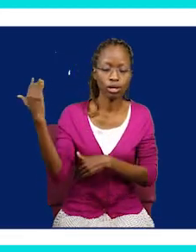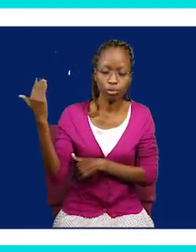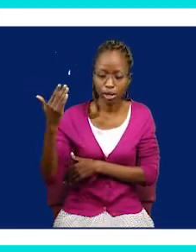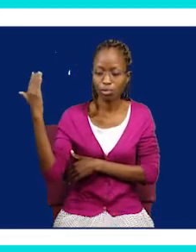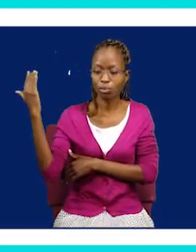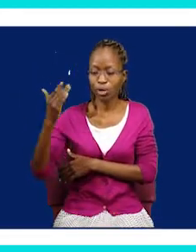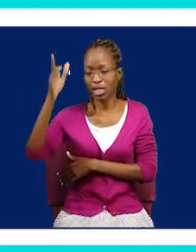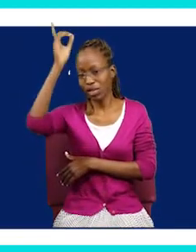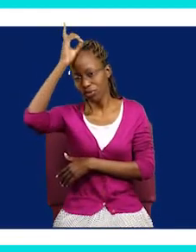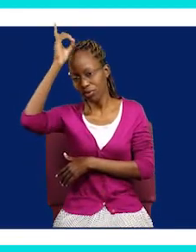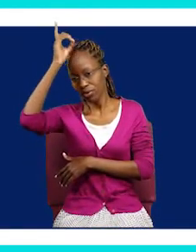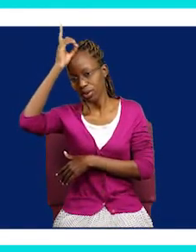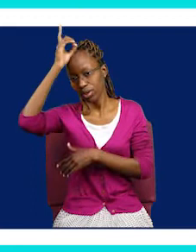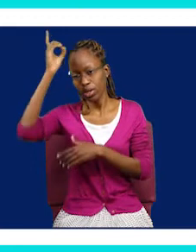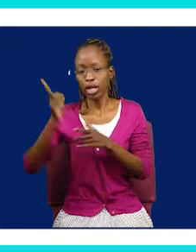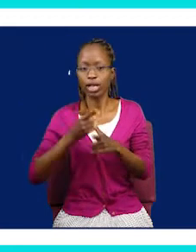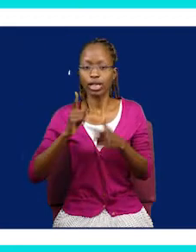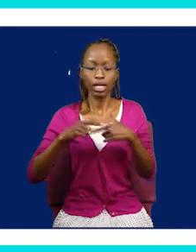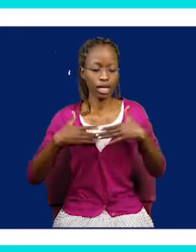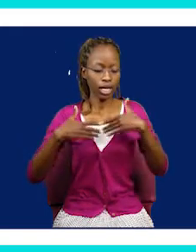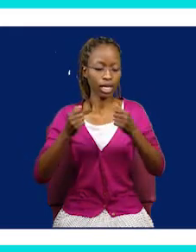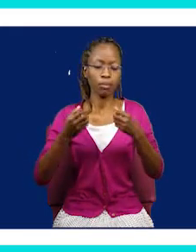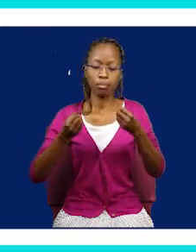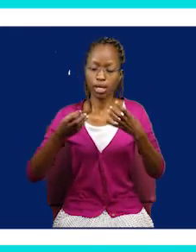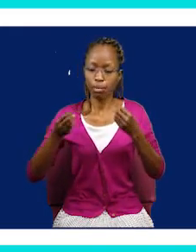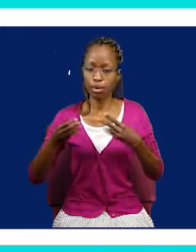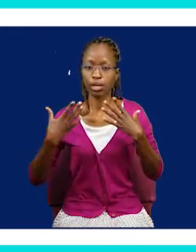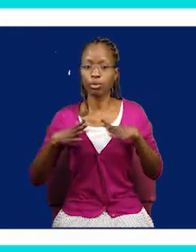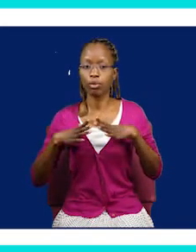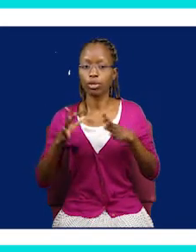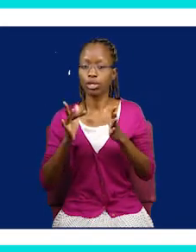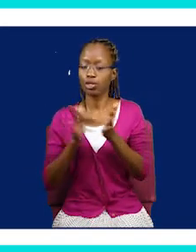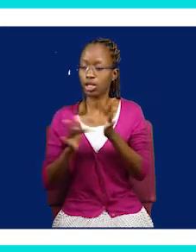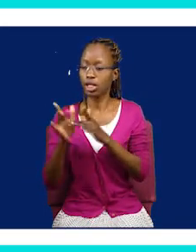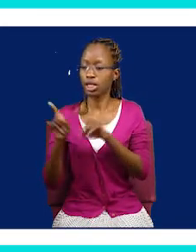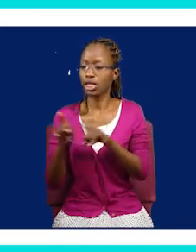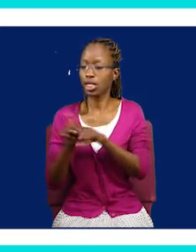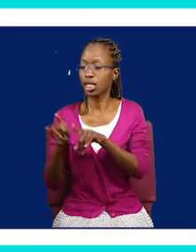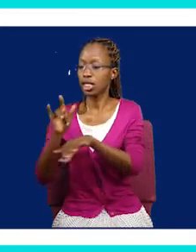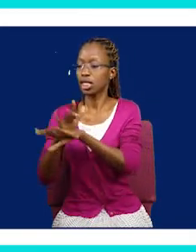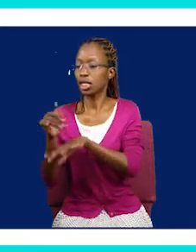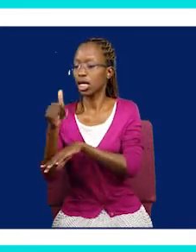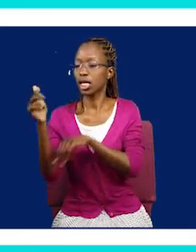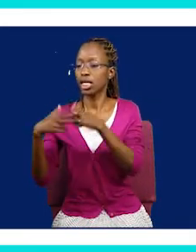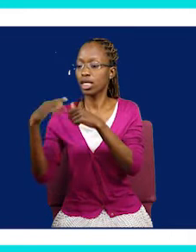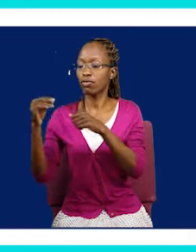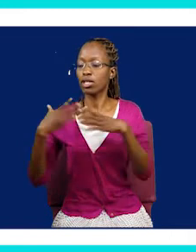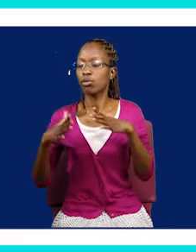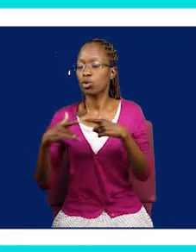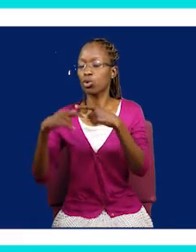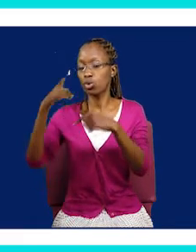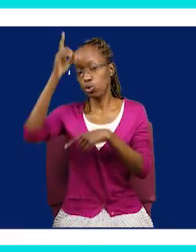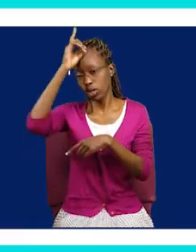villages. They sent devils out of many people and they healed many. Jesus also sent another 70 people into the